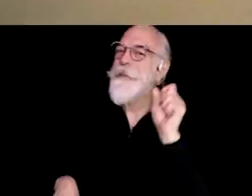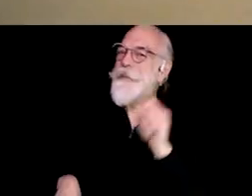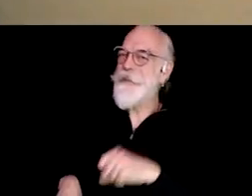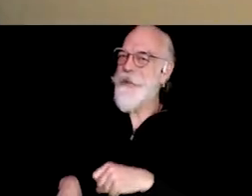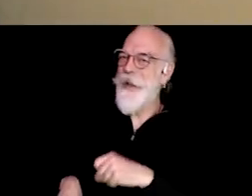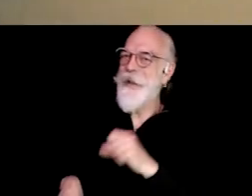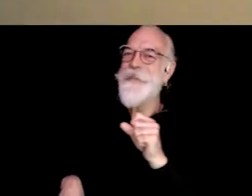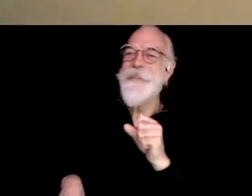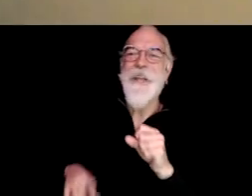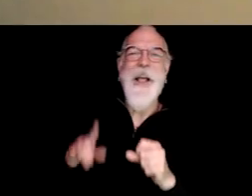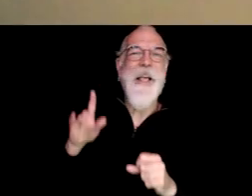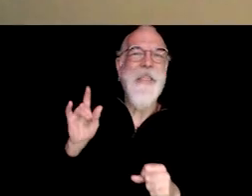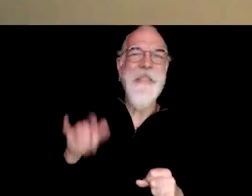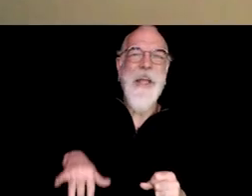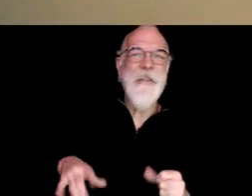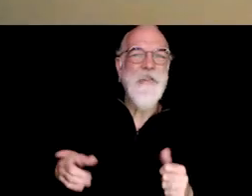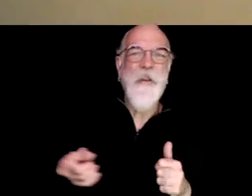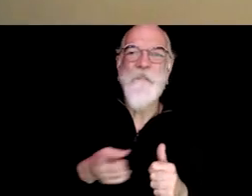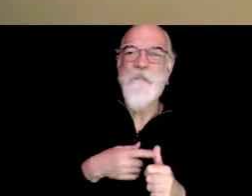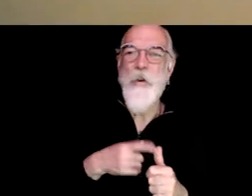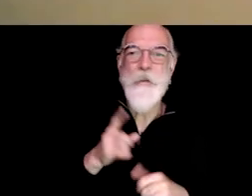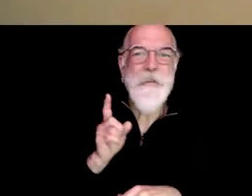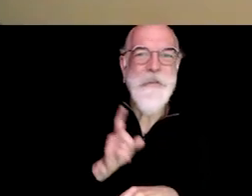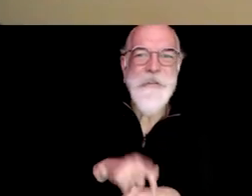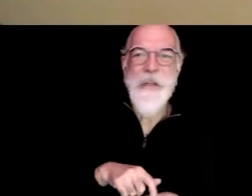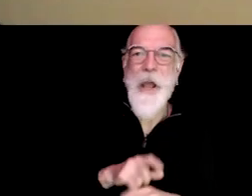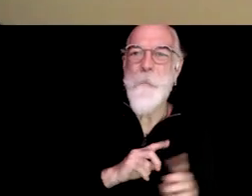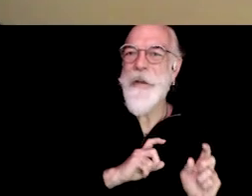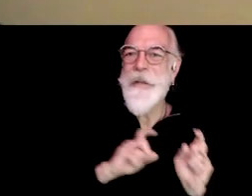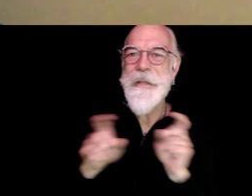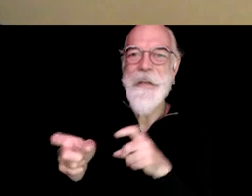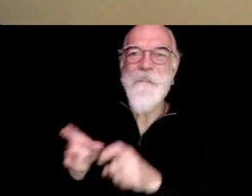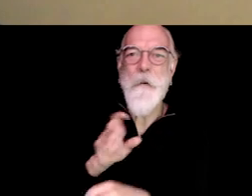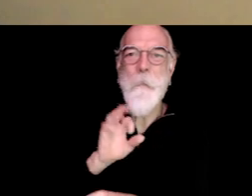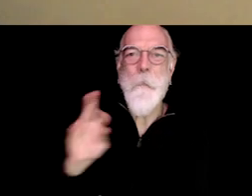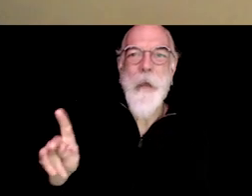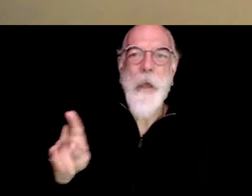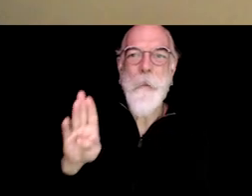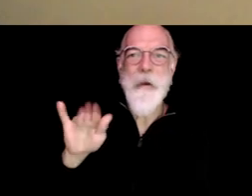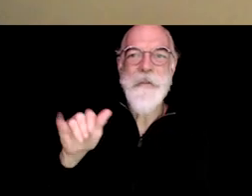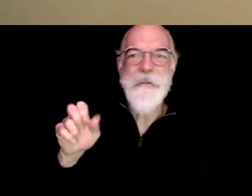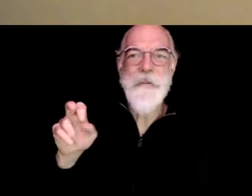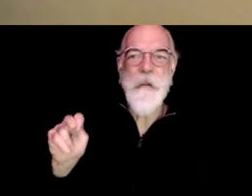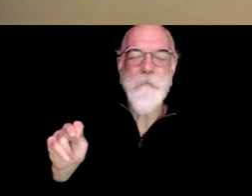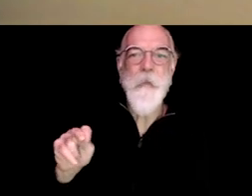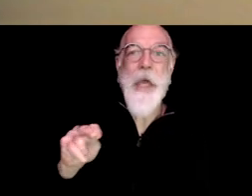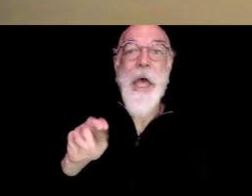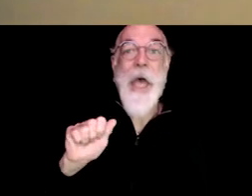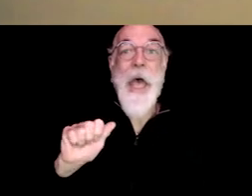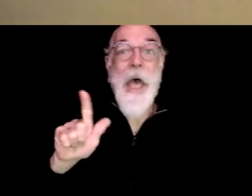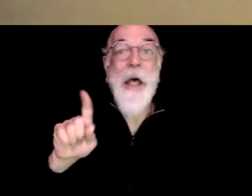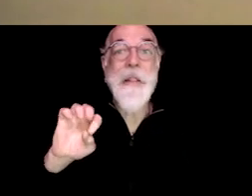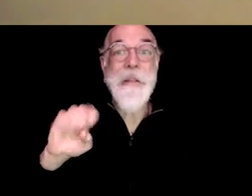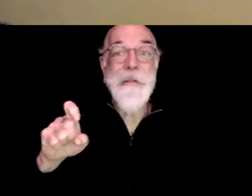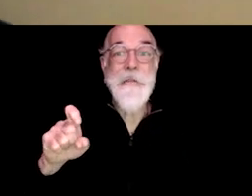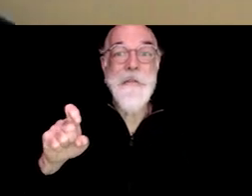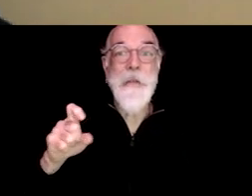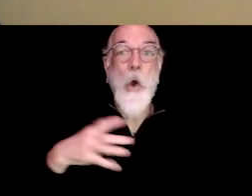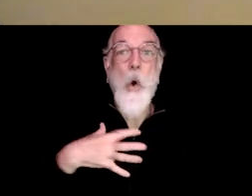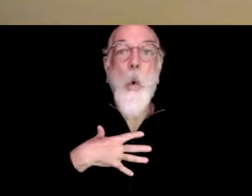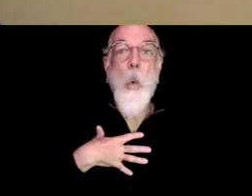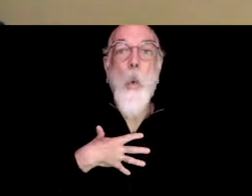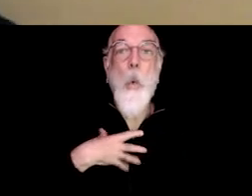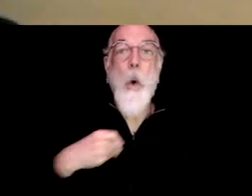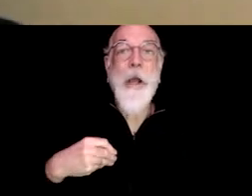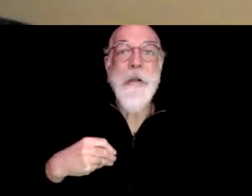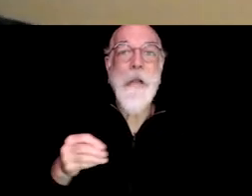Yes. This was the first time that bison were returned, and it was Alex Whiteplume, who I've been